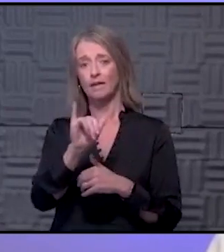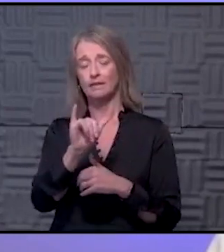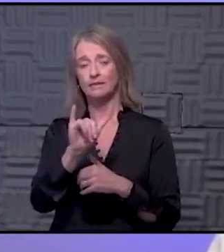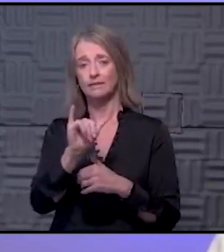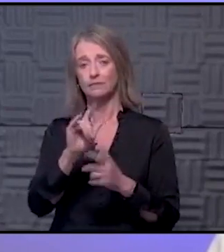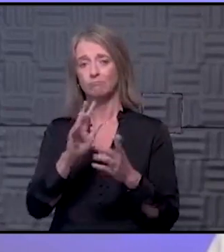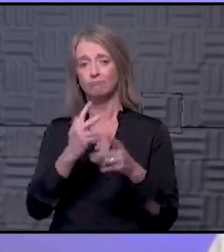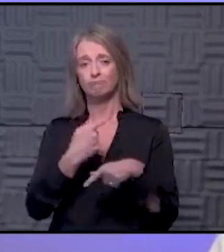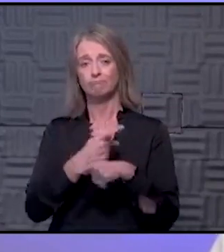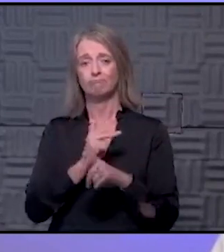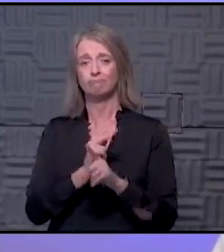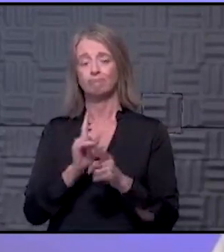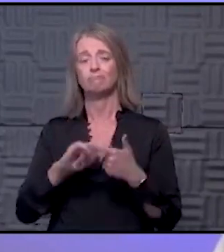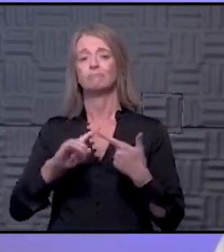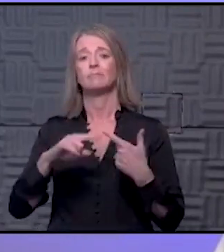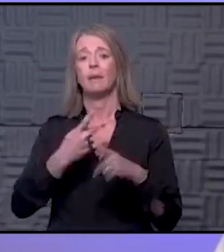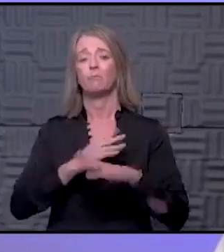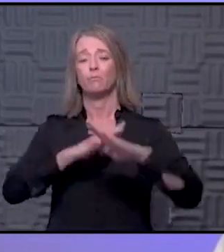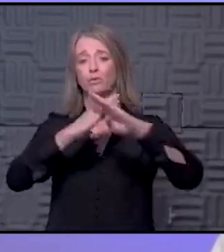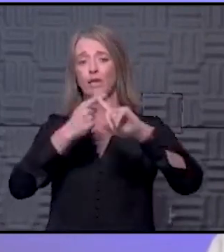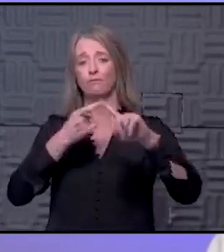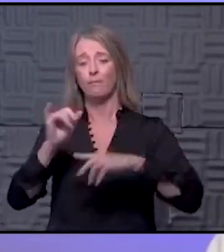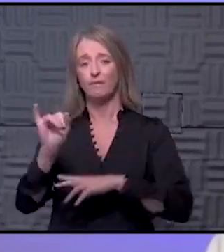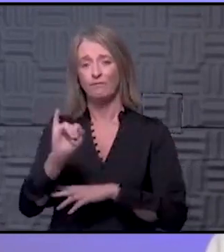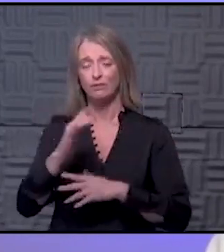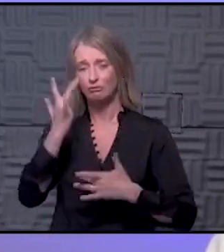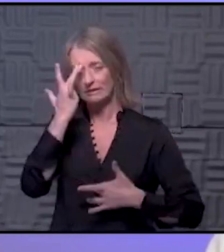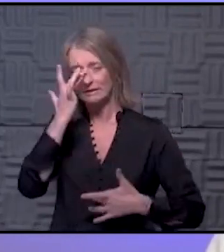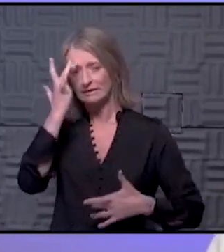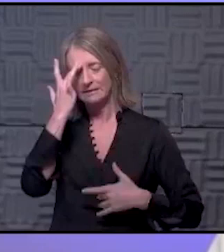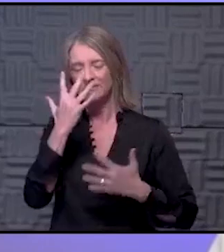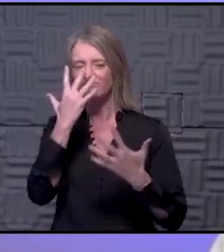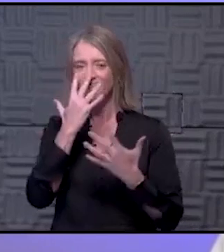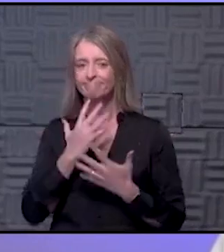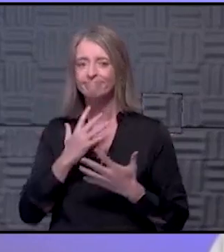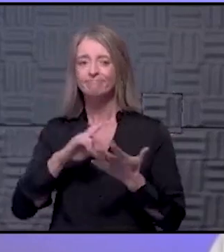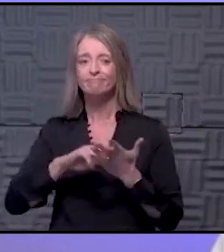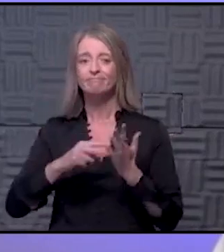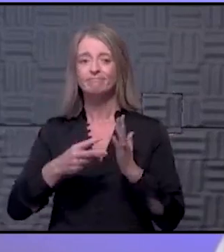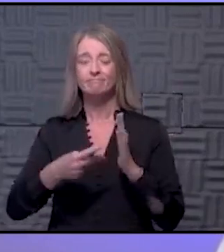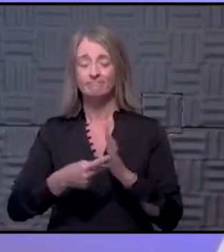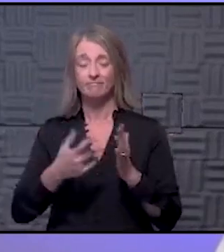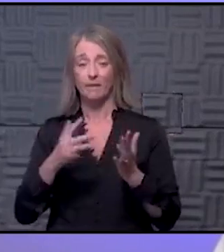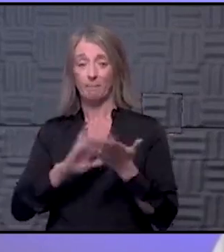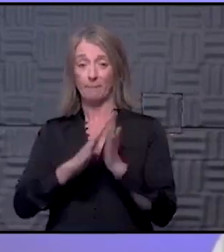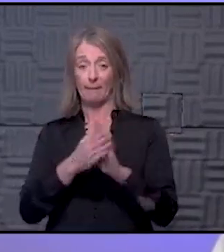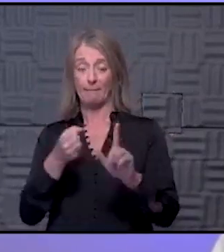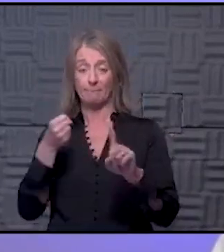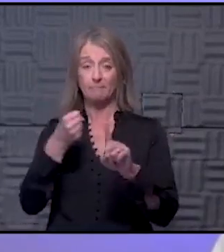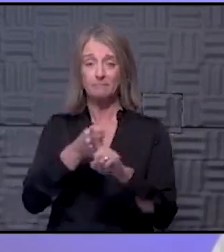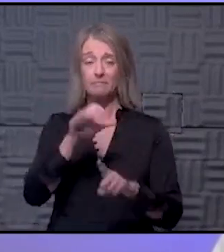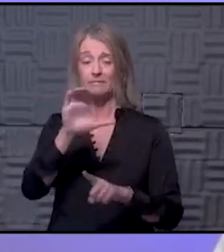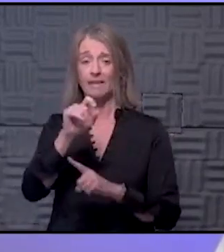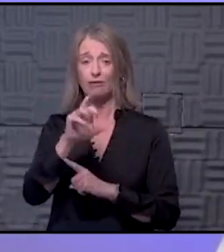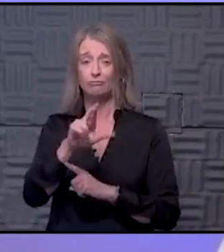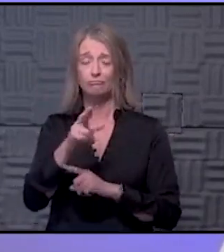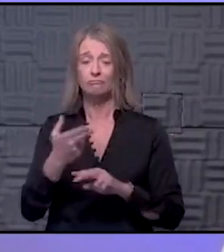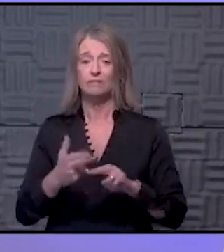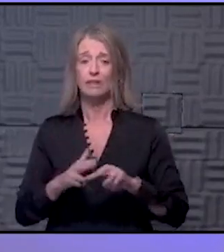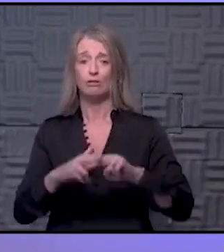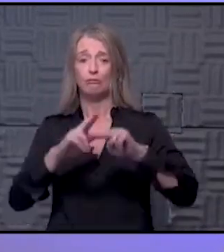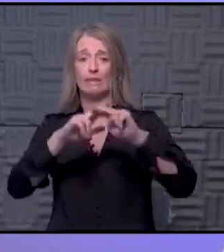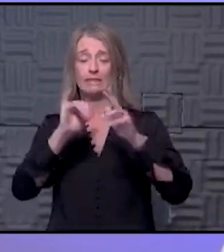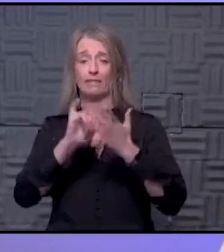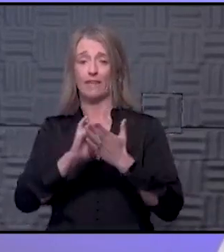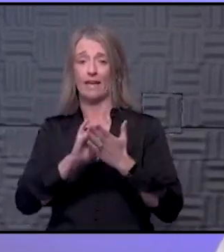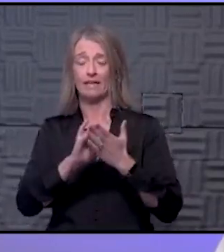that usually protect us from infections. Unfortunately, when these plasma cells become cancer, it increases the production of these